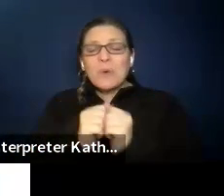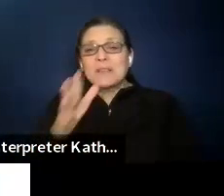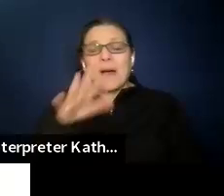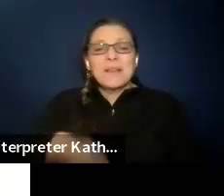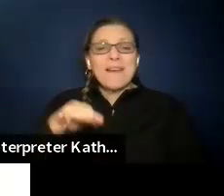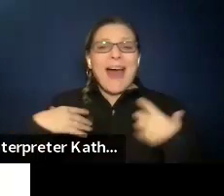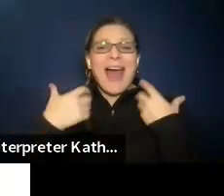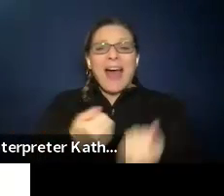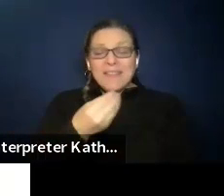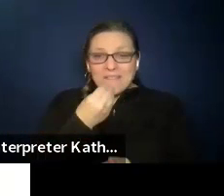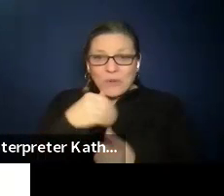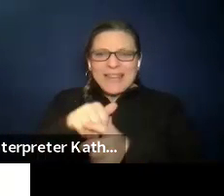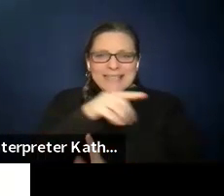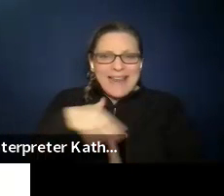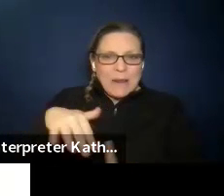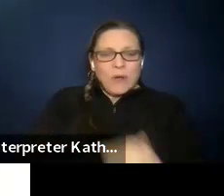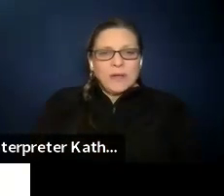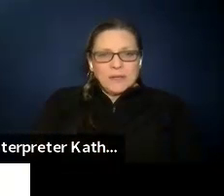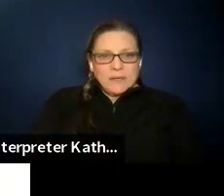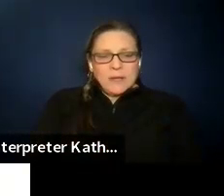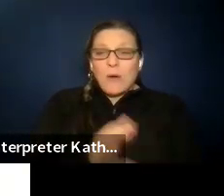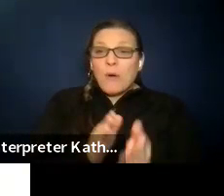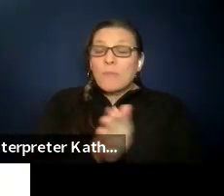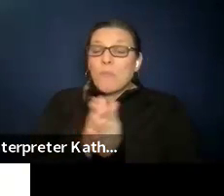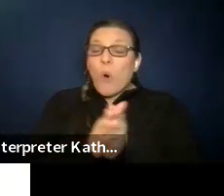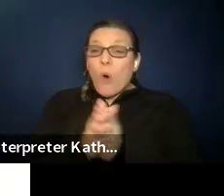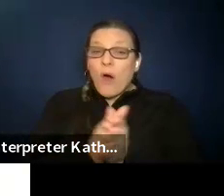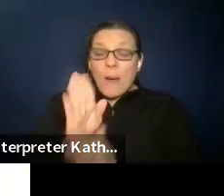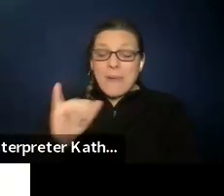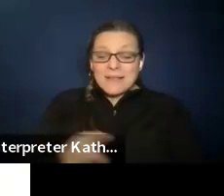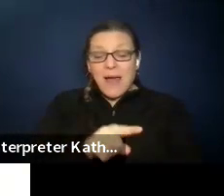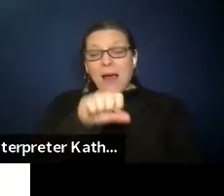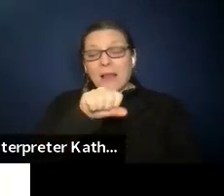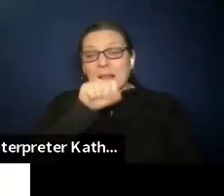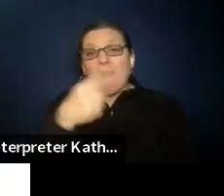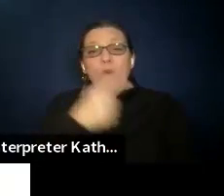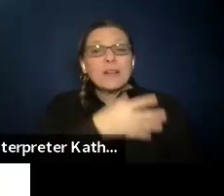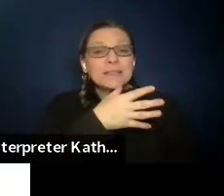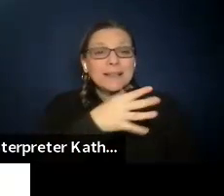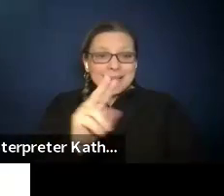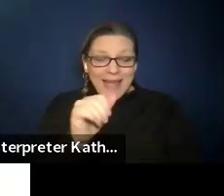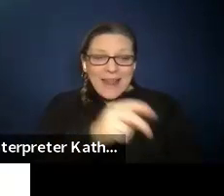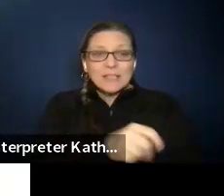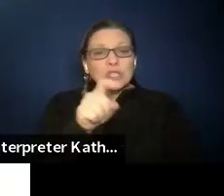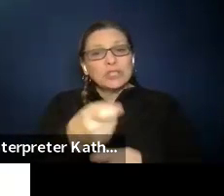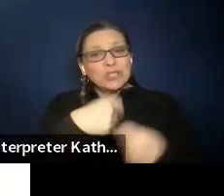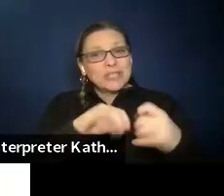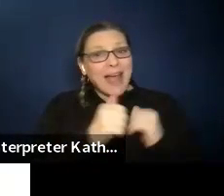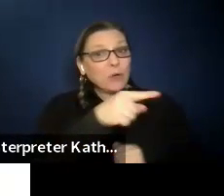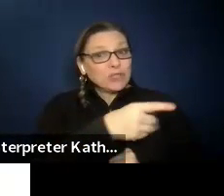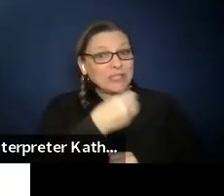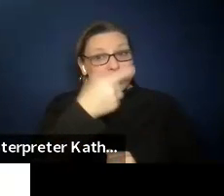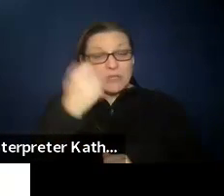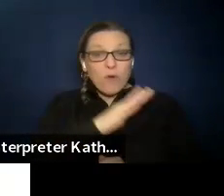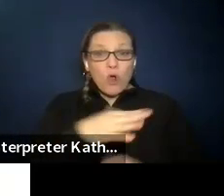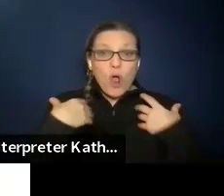healthy foods in his neighborhood. Motivated by his love for his Nana, who has to change the way she eats because of her health, the